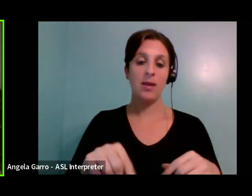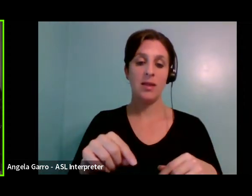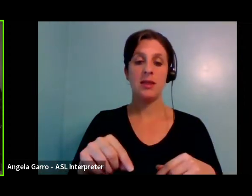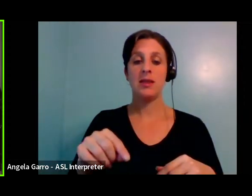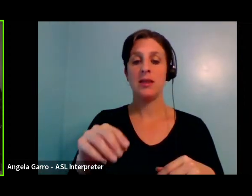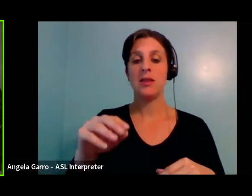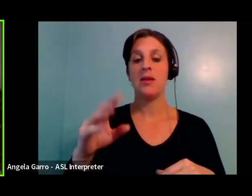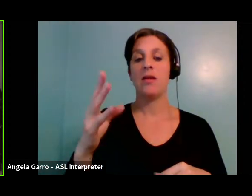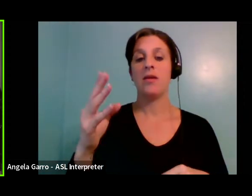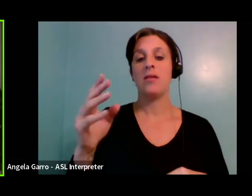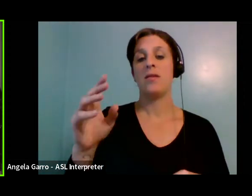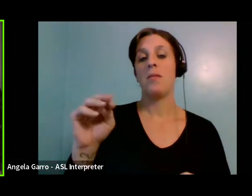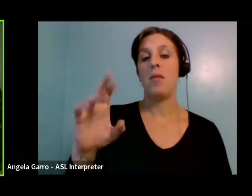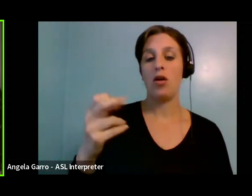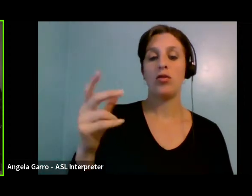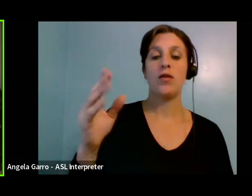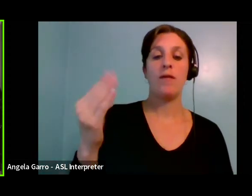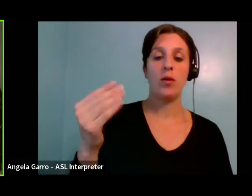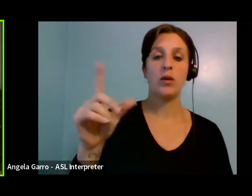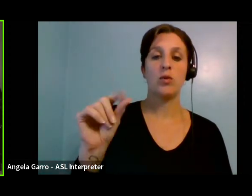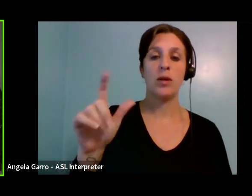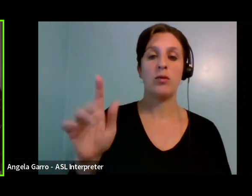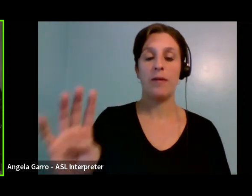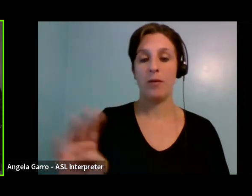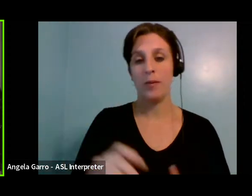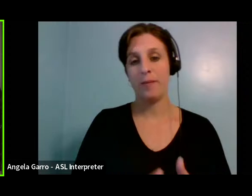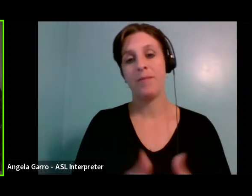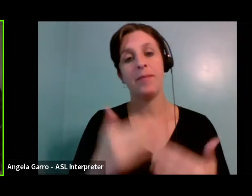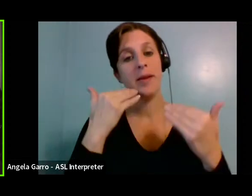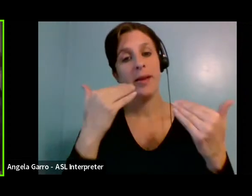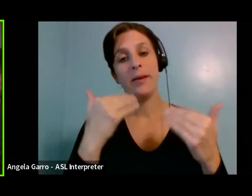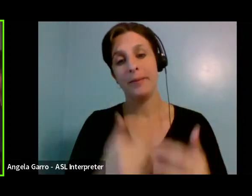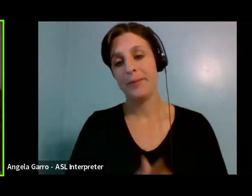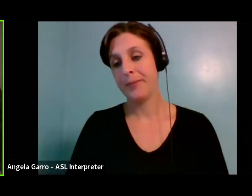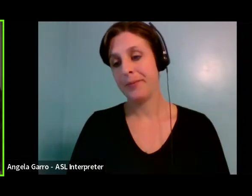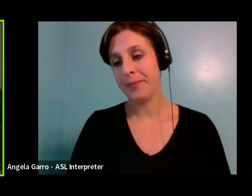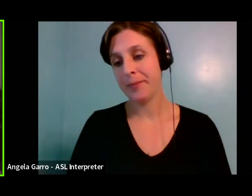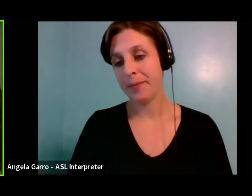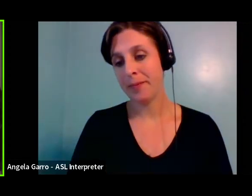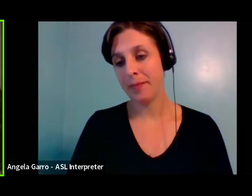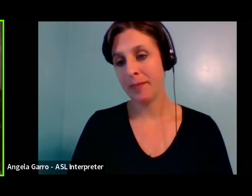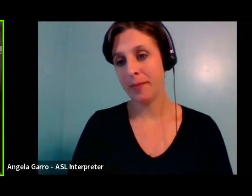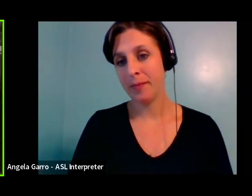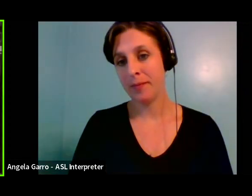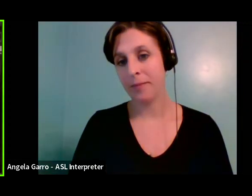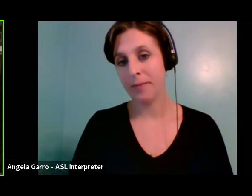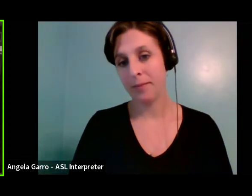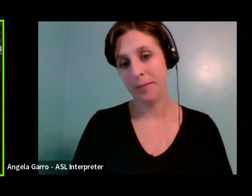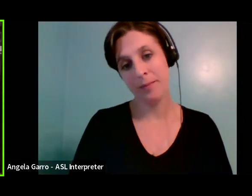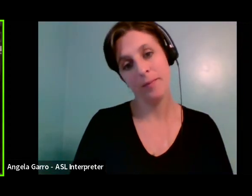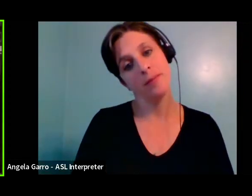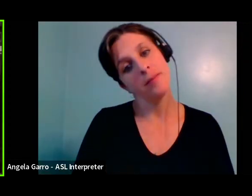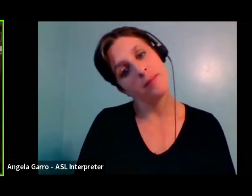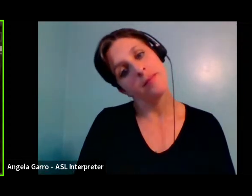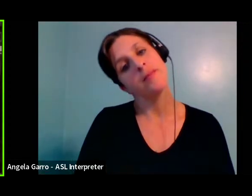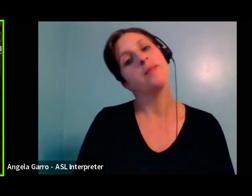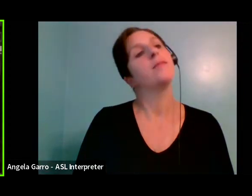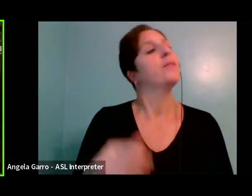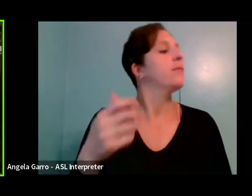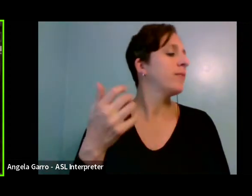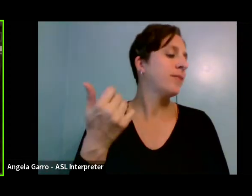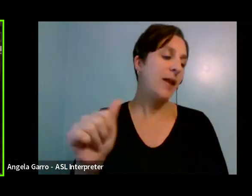March 2024. Thank you. Thank you. Do we have any comments from the